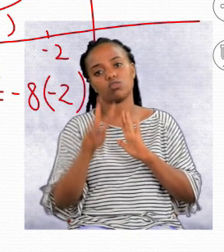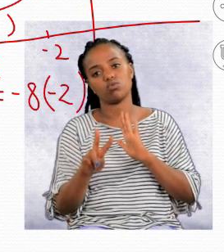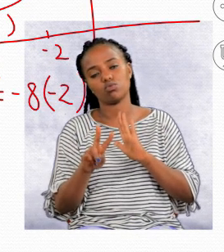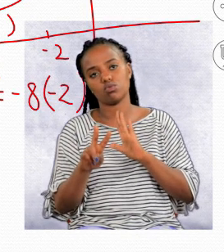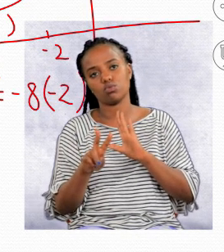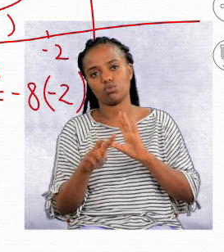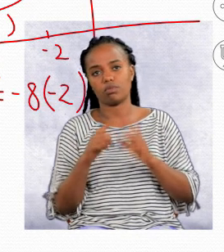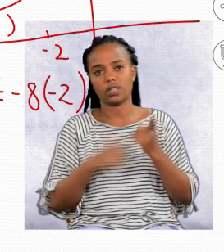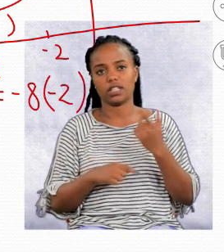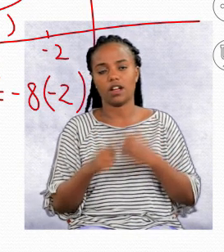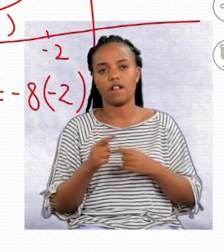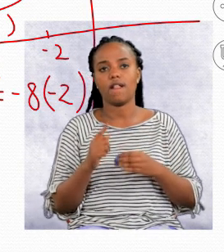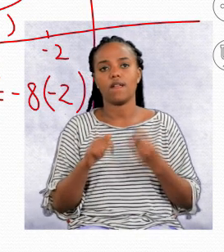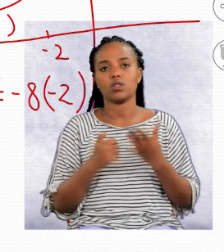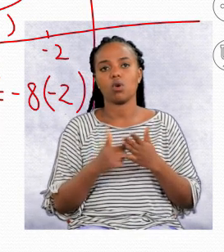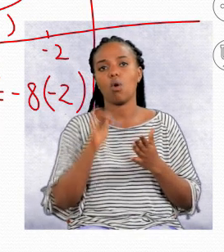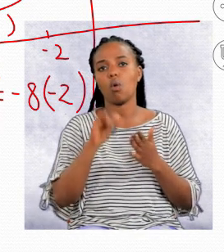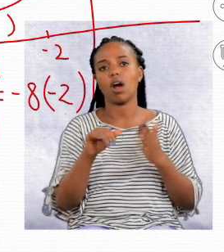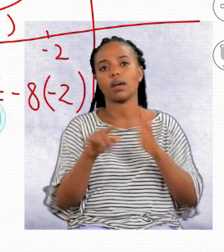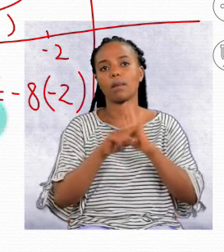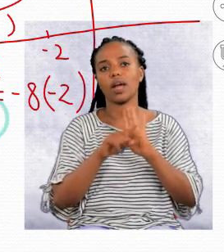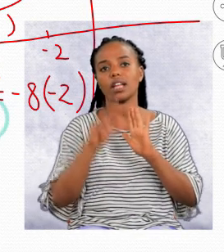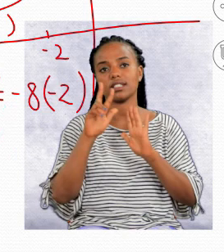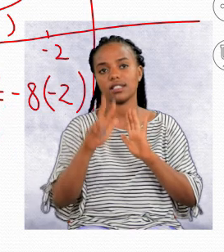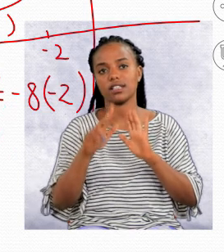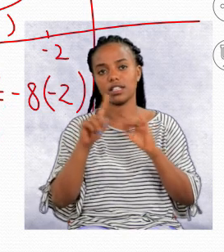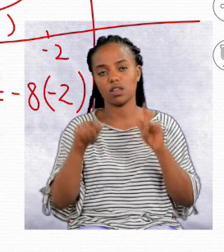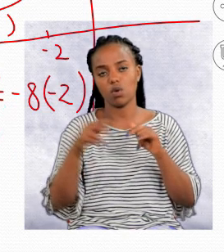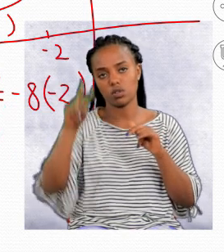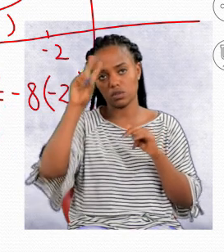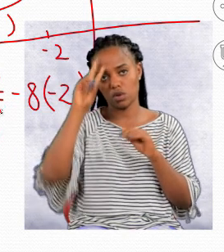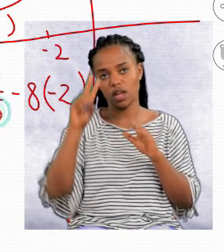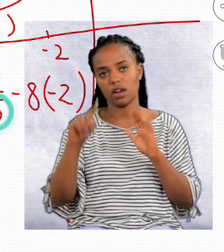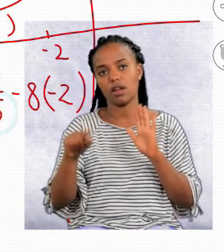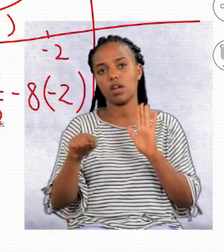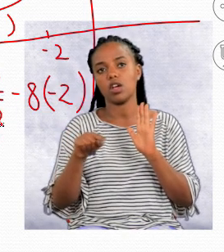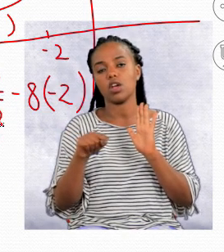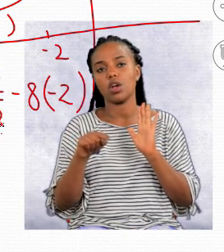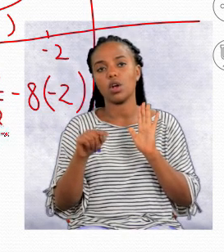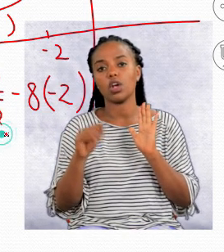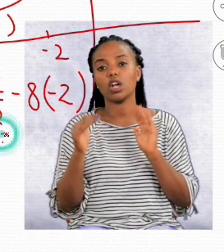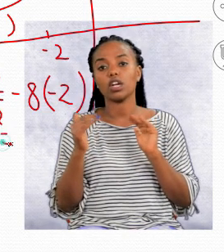Therefore, here y minus 3 the whole squared